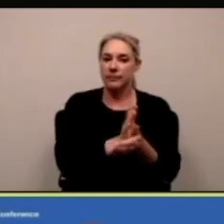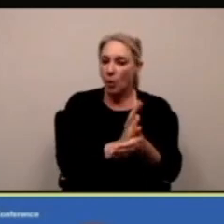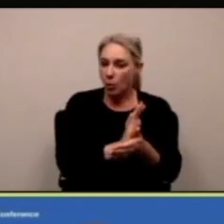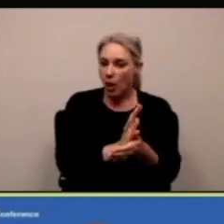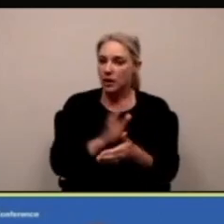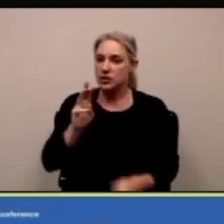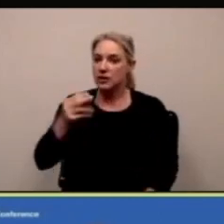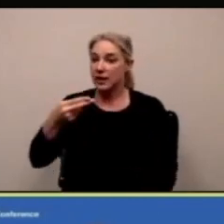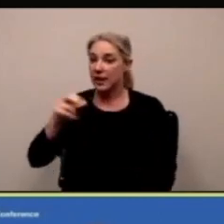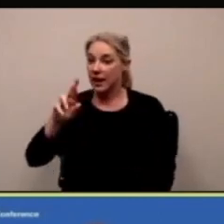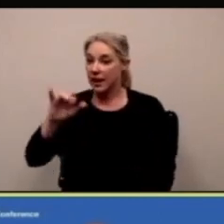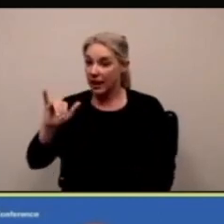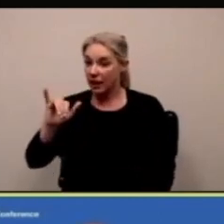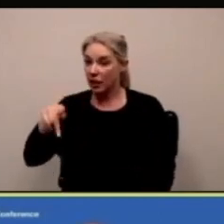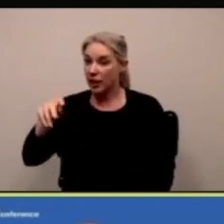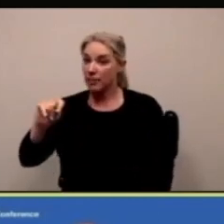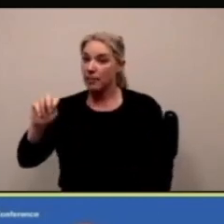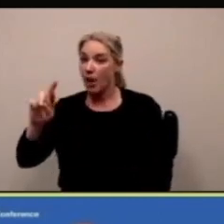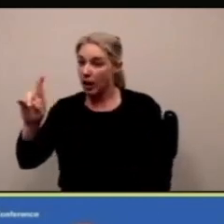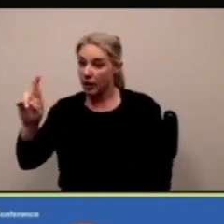potion bottle and the wizard